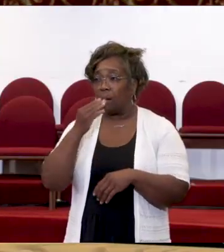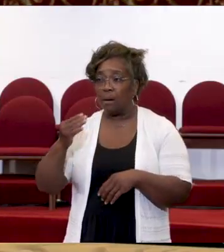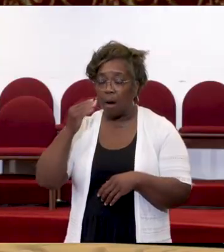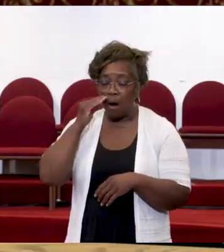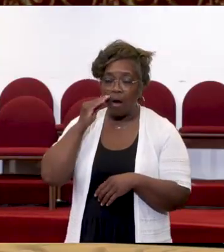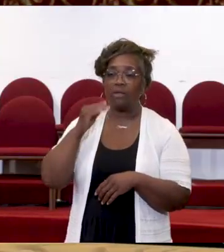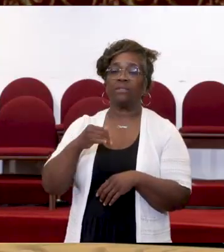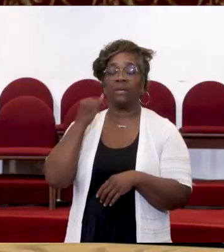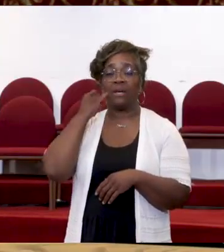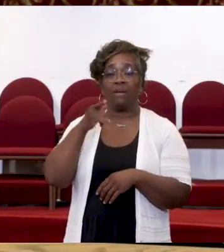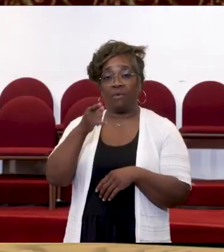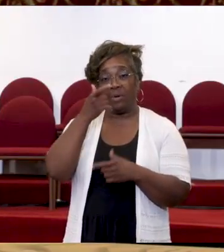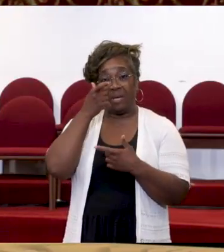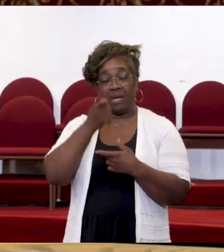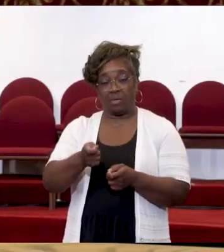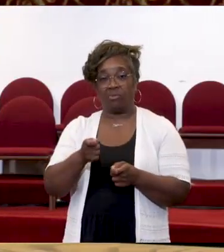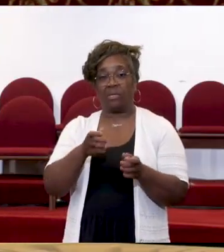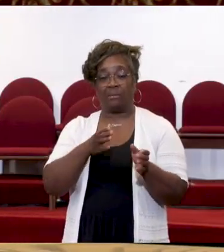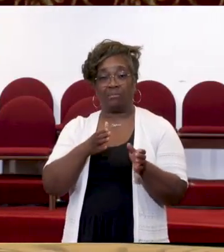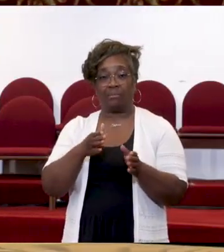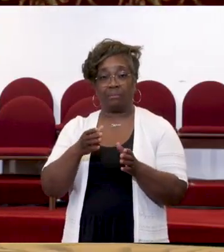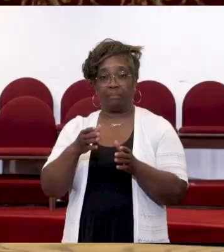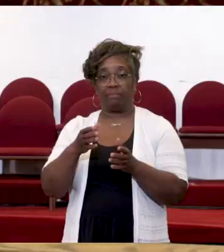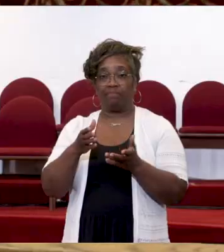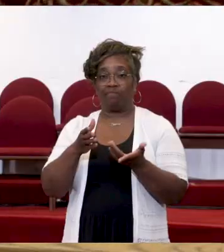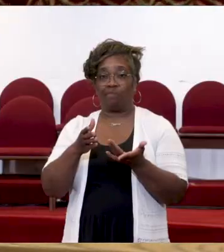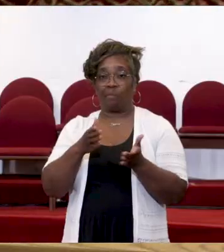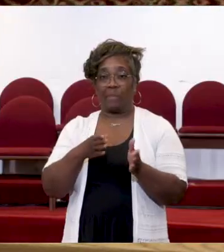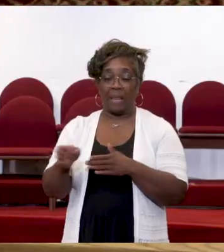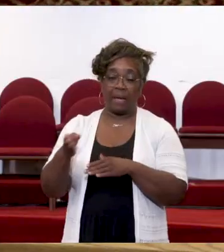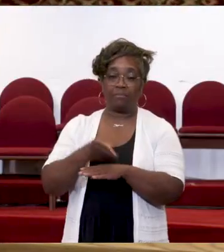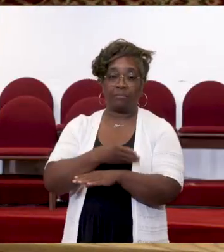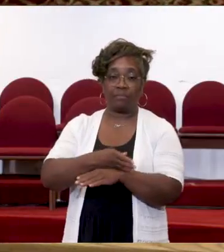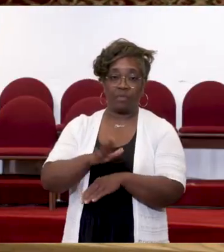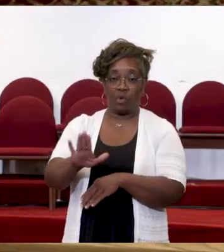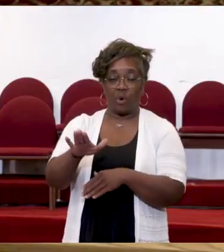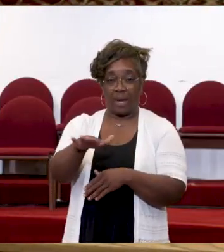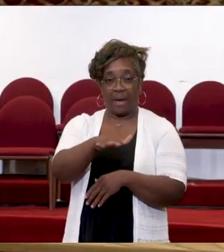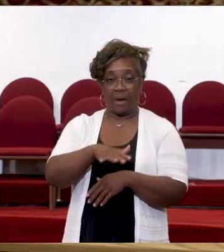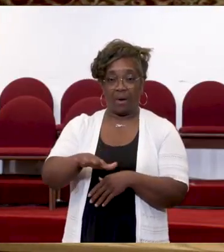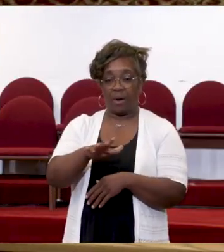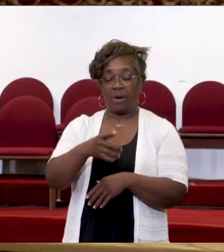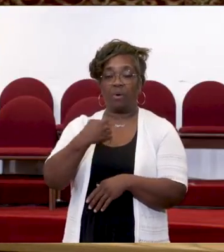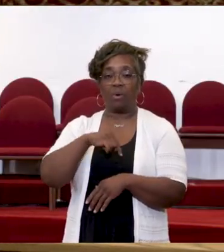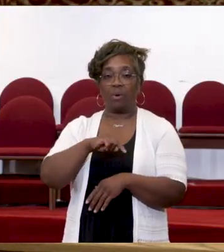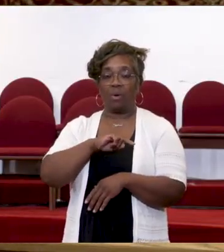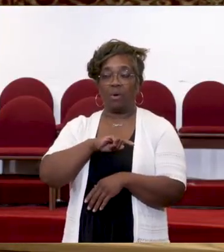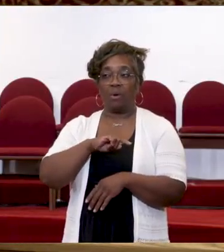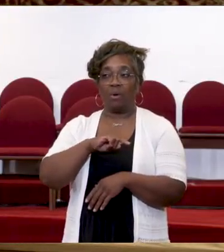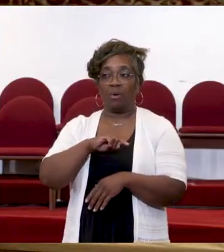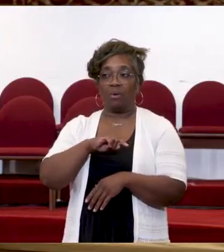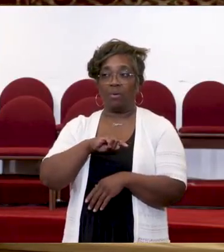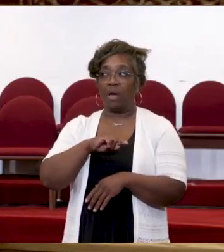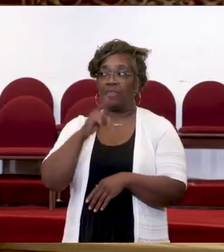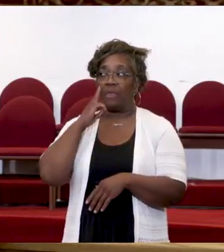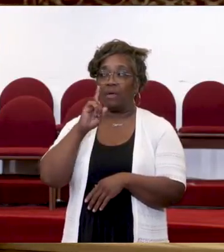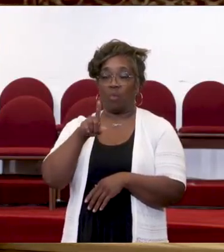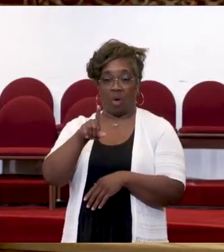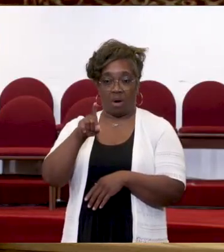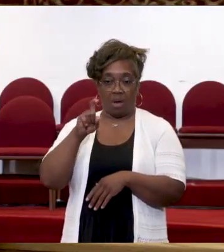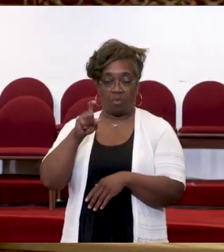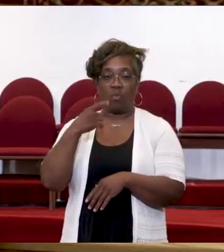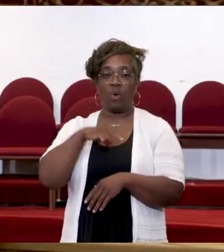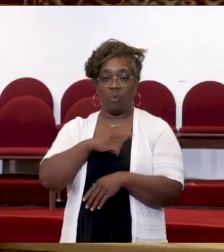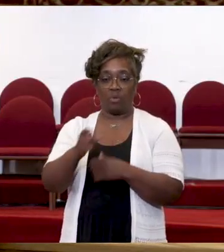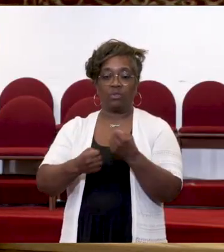in planning in your own immediate neighborhood, we are open again on the next round of funding. There's going to be another 100 funded.